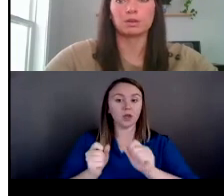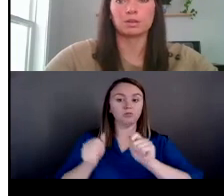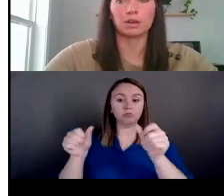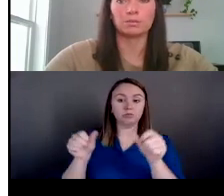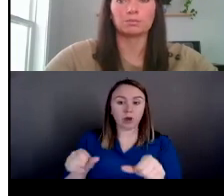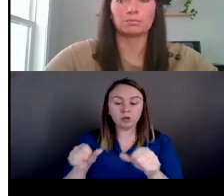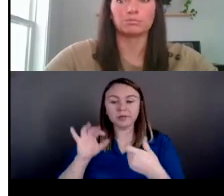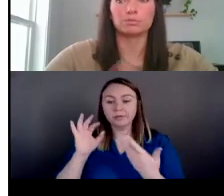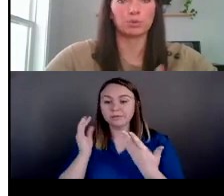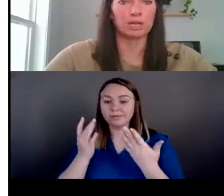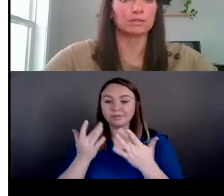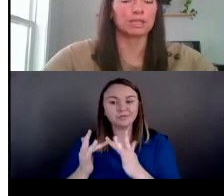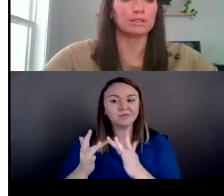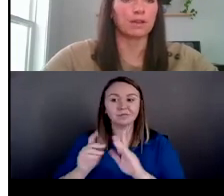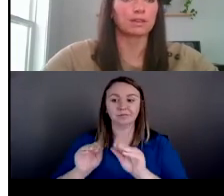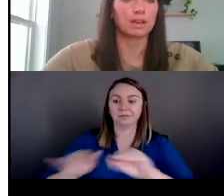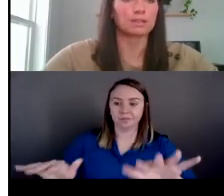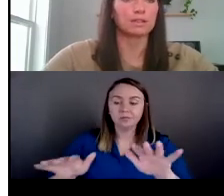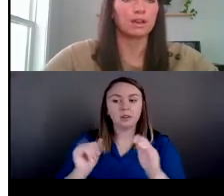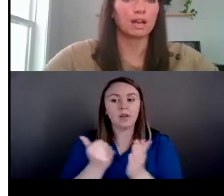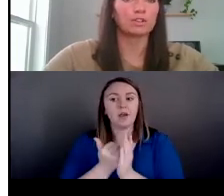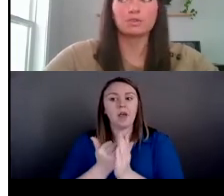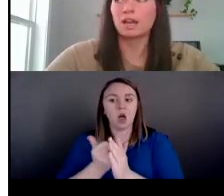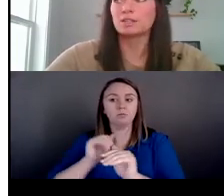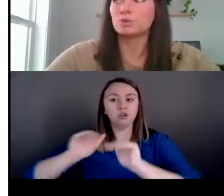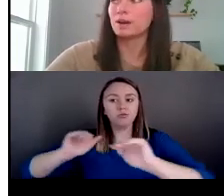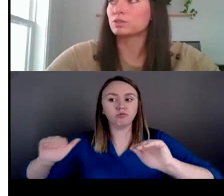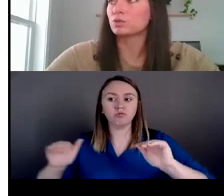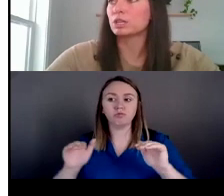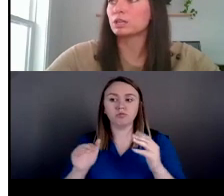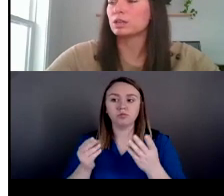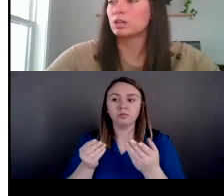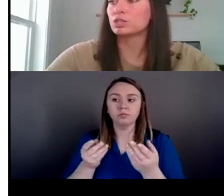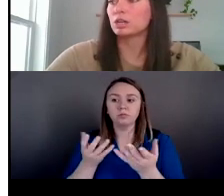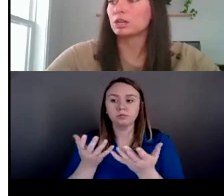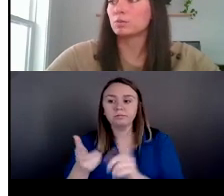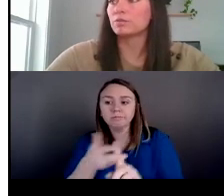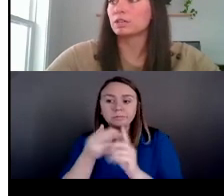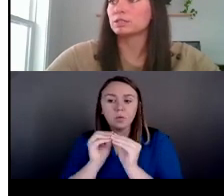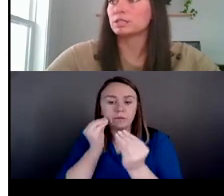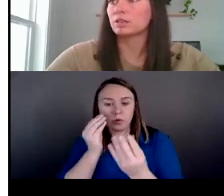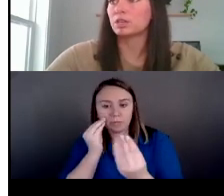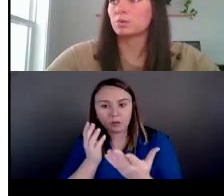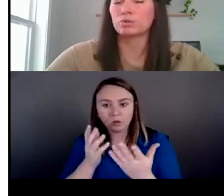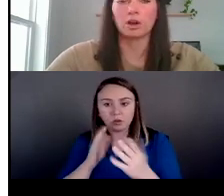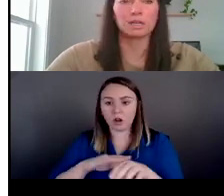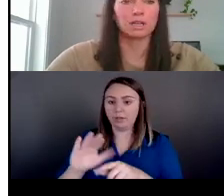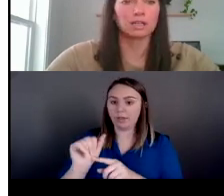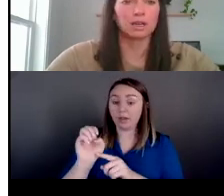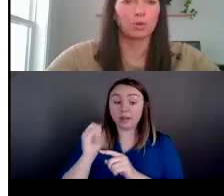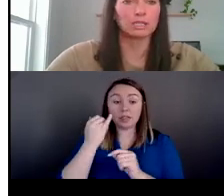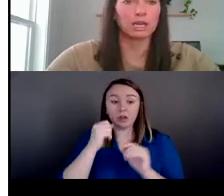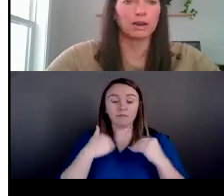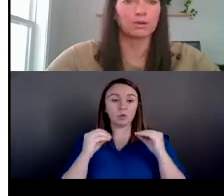it to bring in leads on that case. And I don't think I do have a screenshot here, but if I see something throughout my